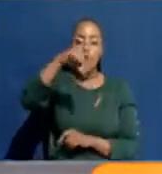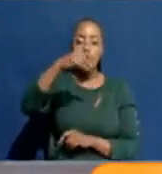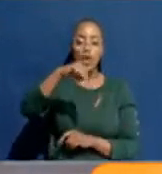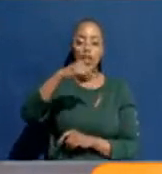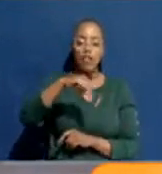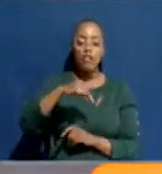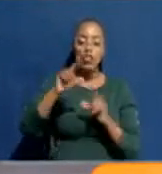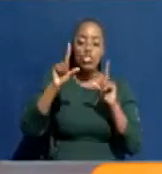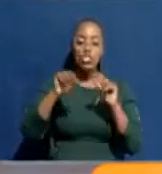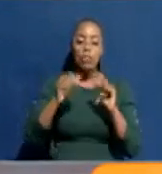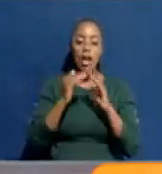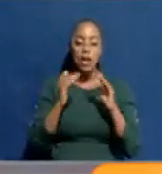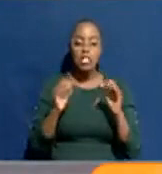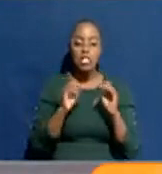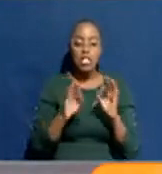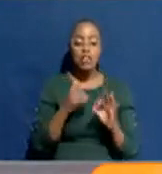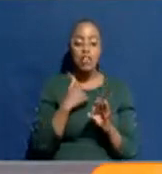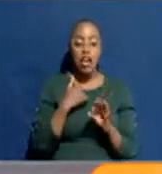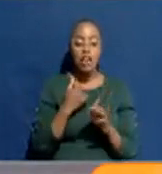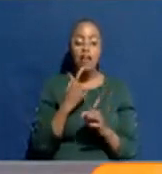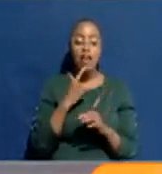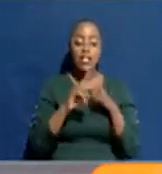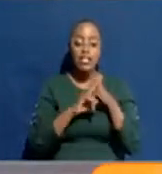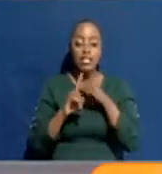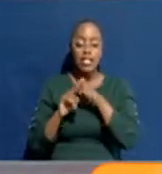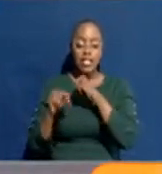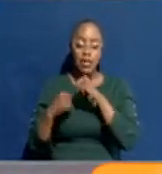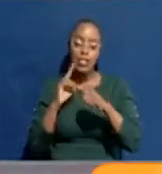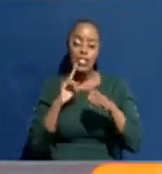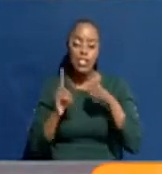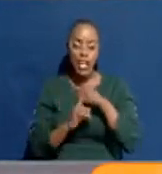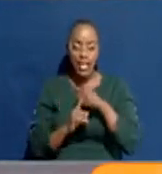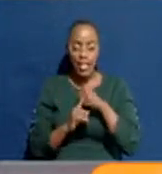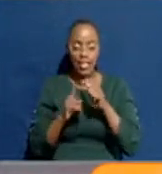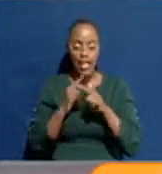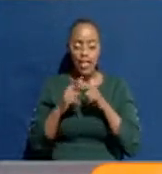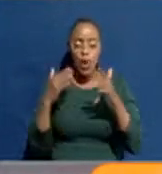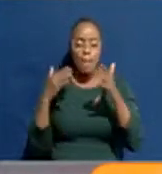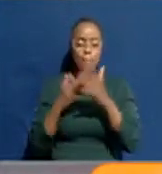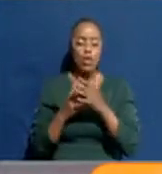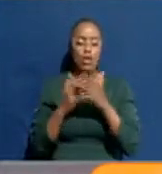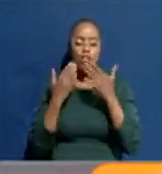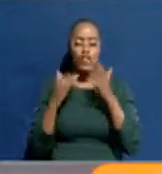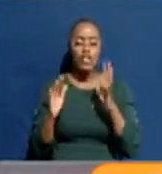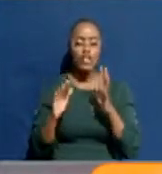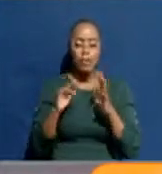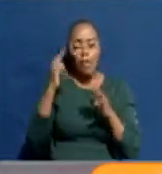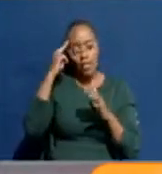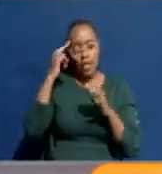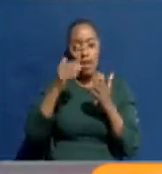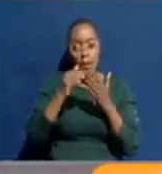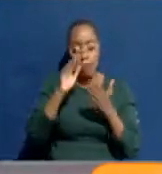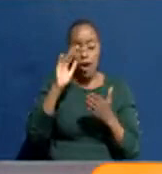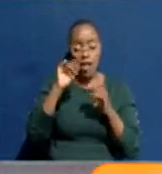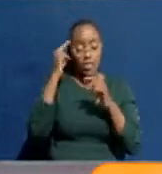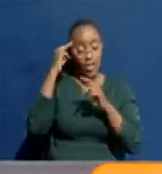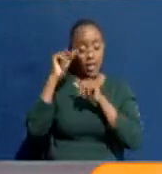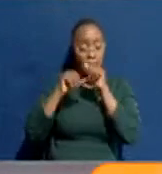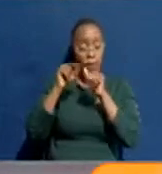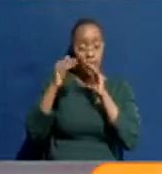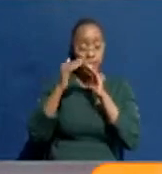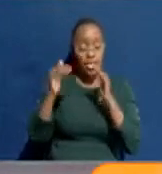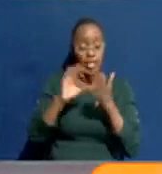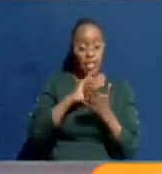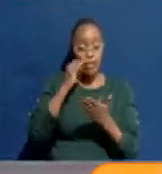for affordable houses. So if you earn 166,600, you're already locked out of this. So I think we need some more thinking around this